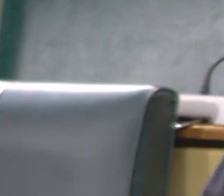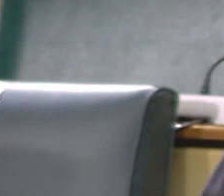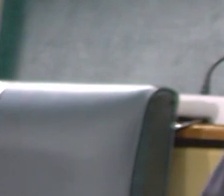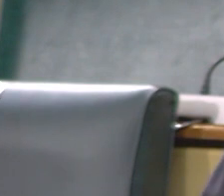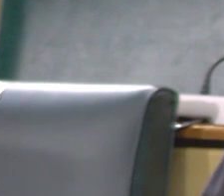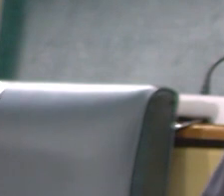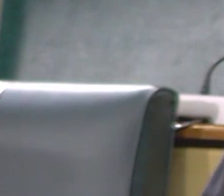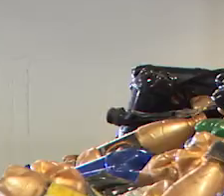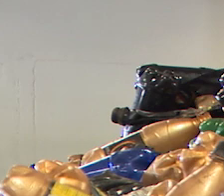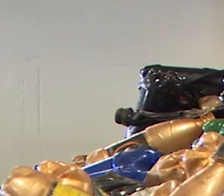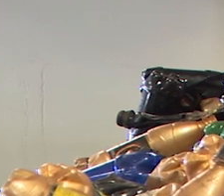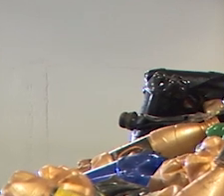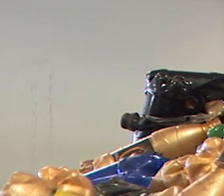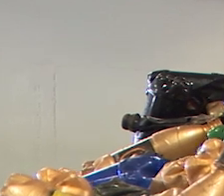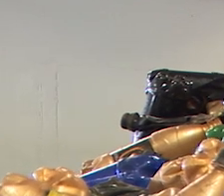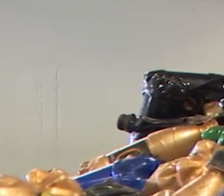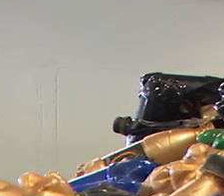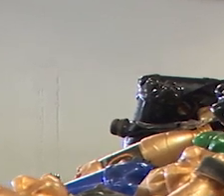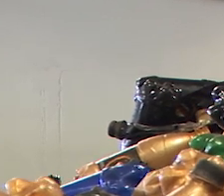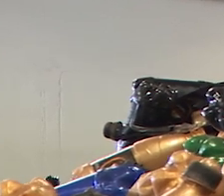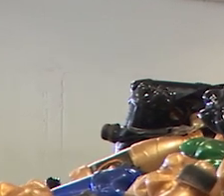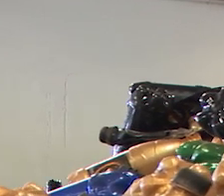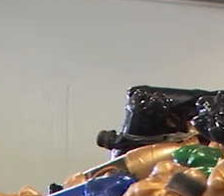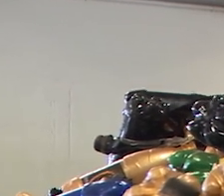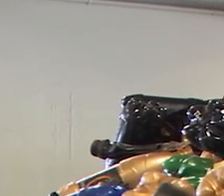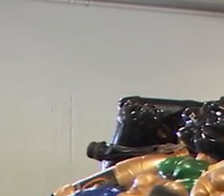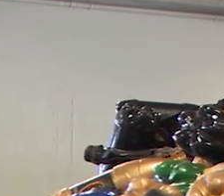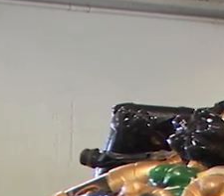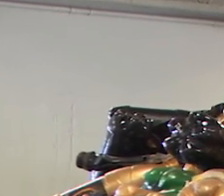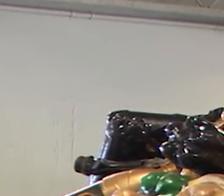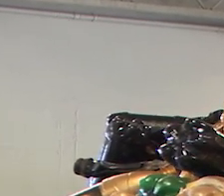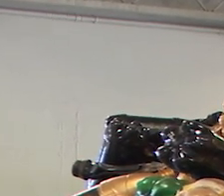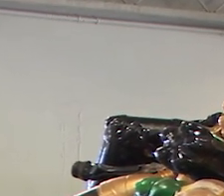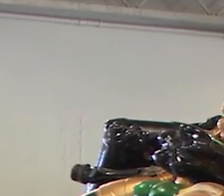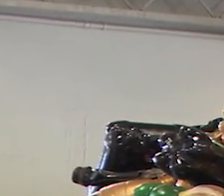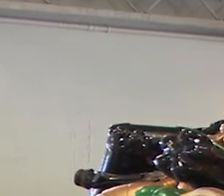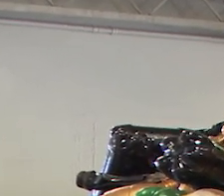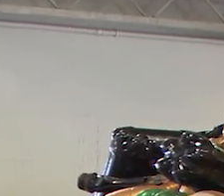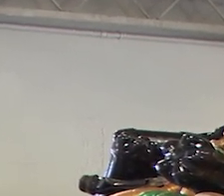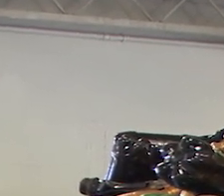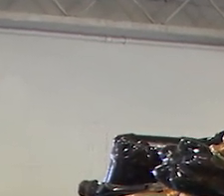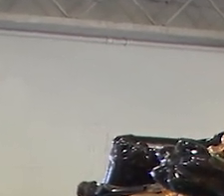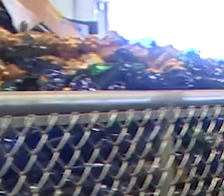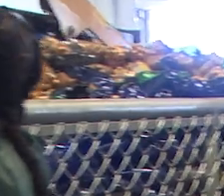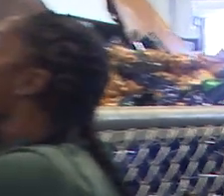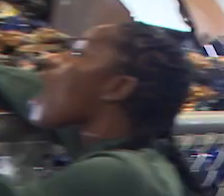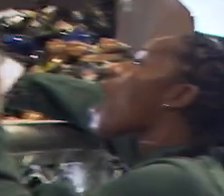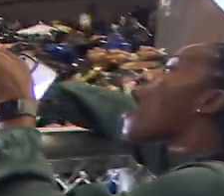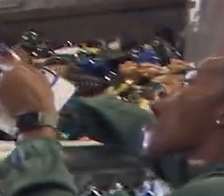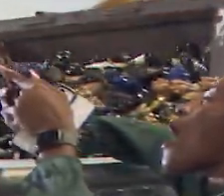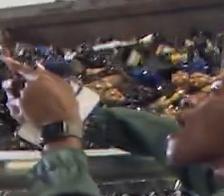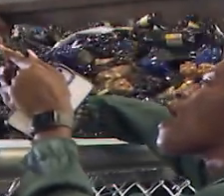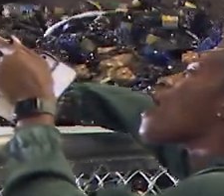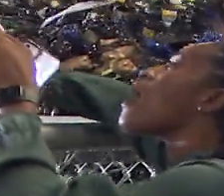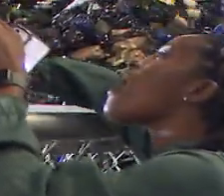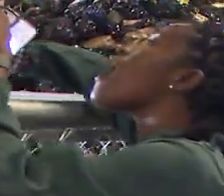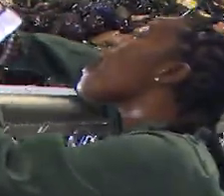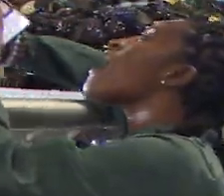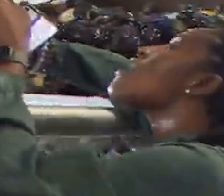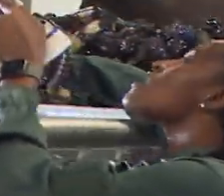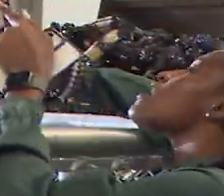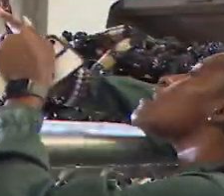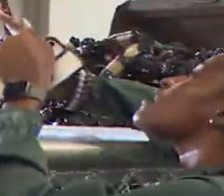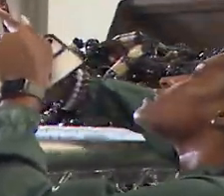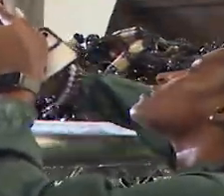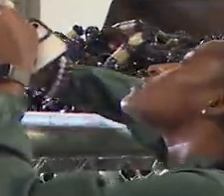give sufficient lead time. Minister Samuda has applauded the National Solid Waste Management Authority and the Recycling Partners of Jamaica